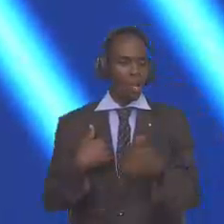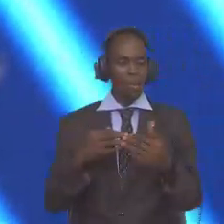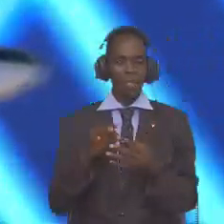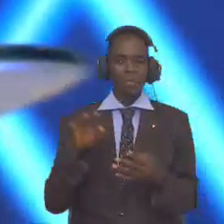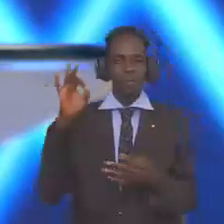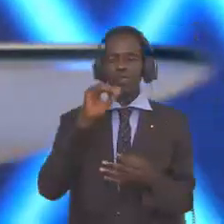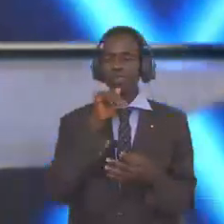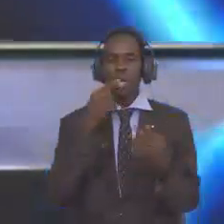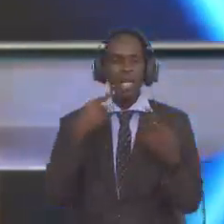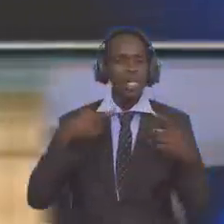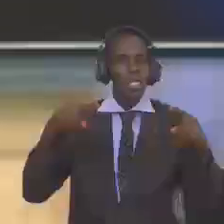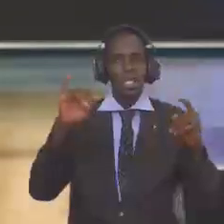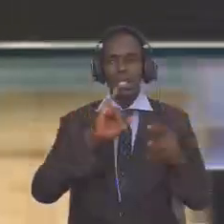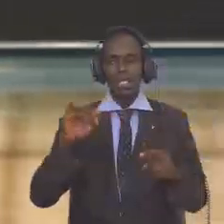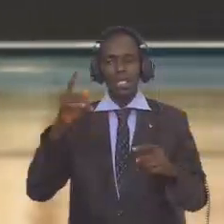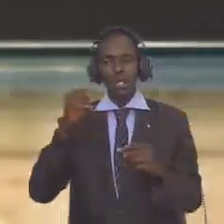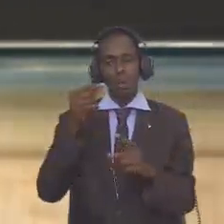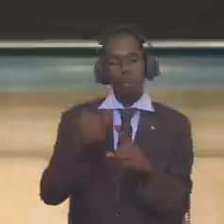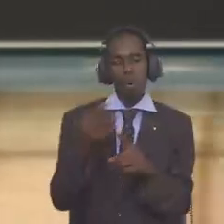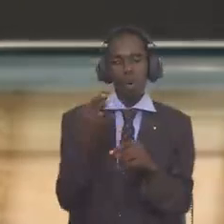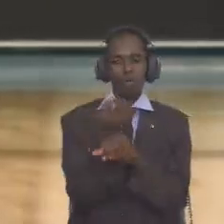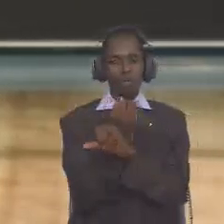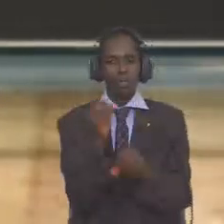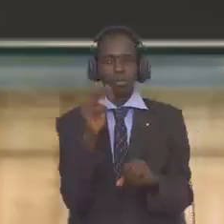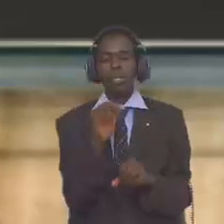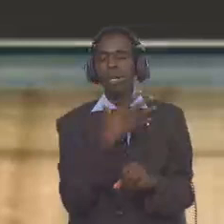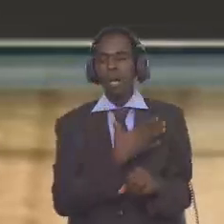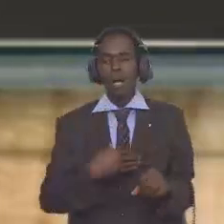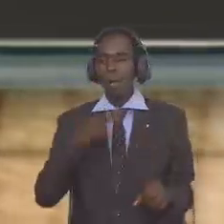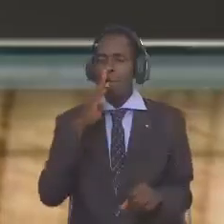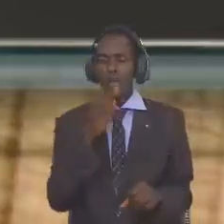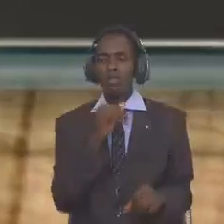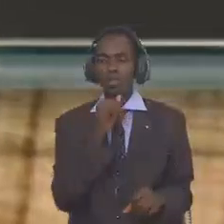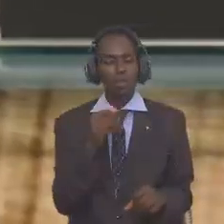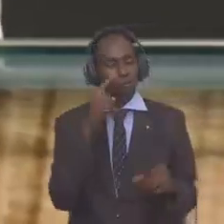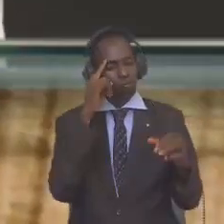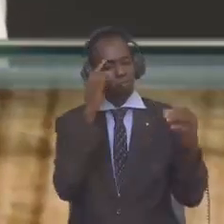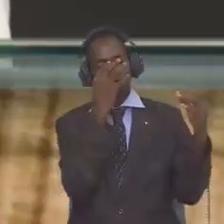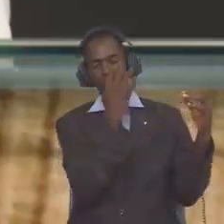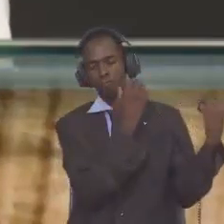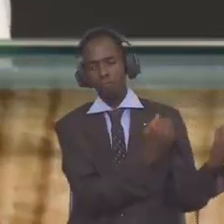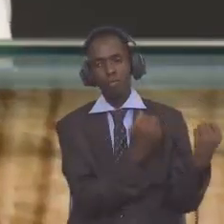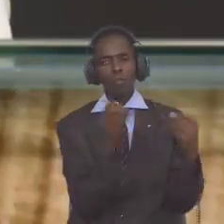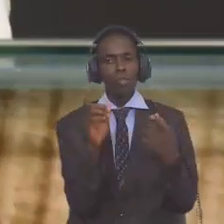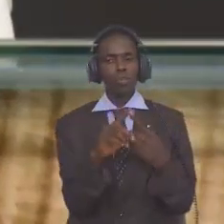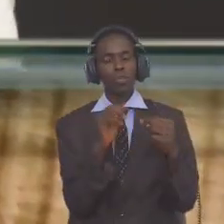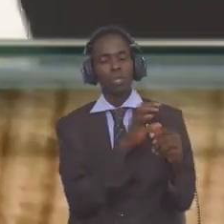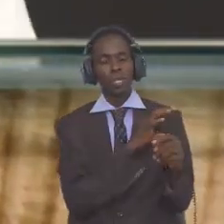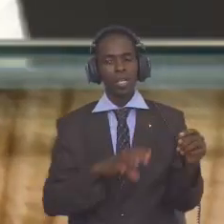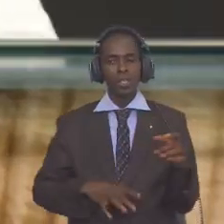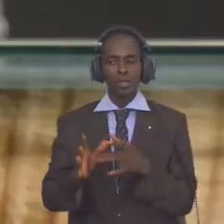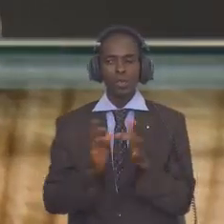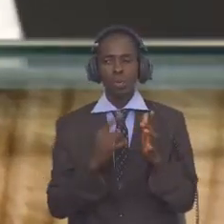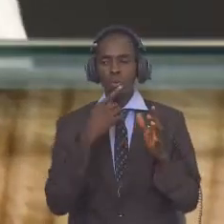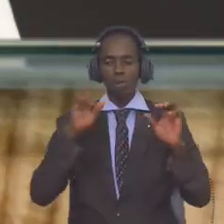of salvation, and they were not being faithful to the Lord Jesus Christ, who gave his life and